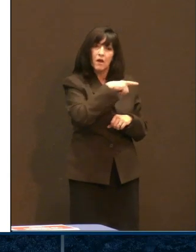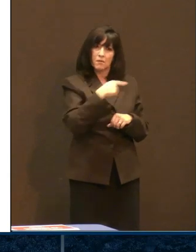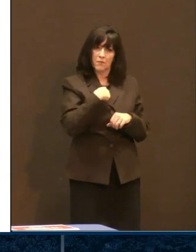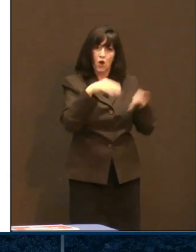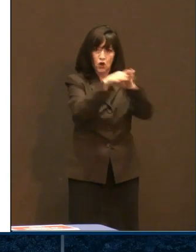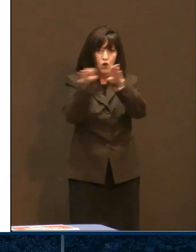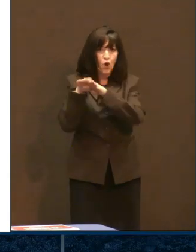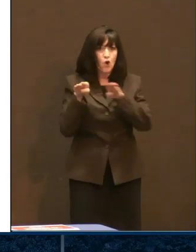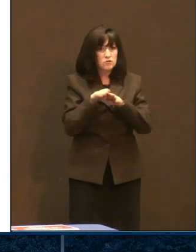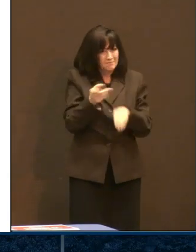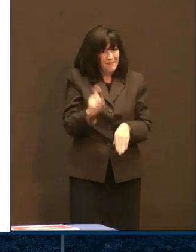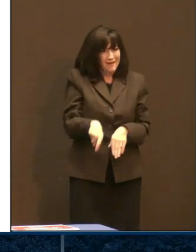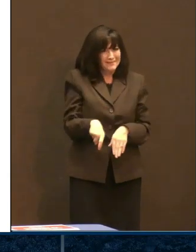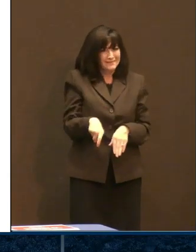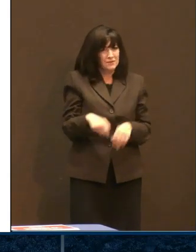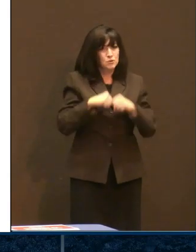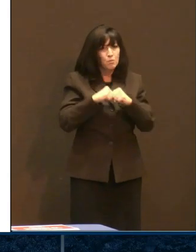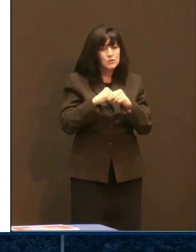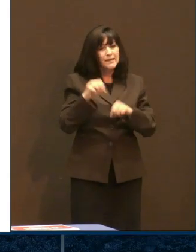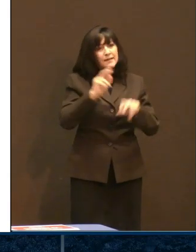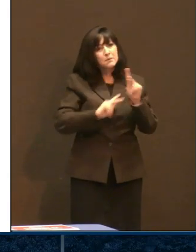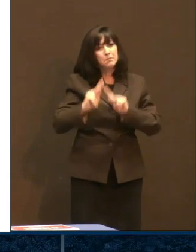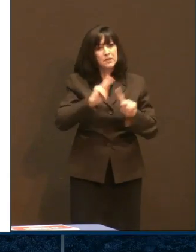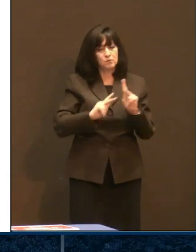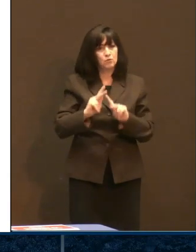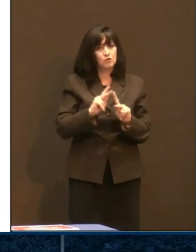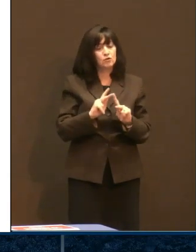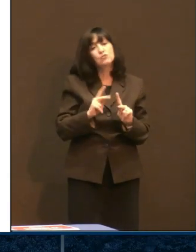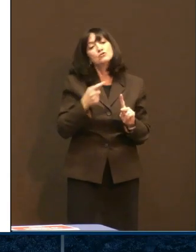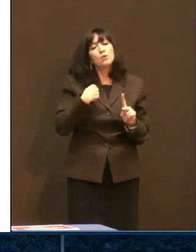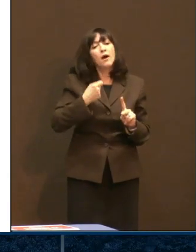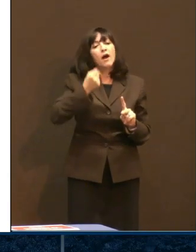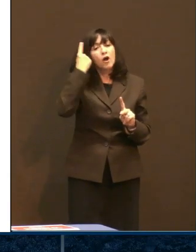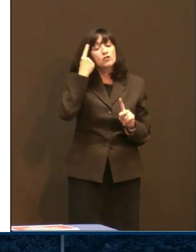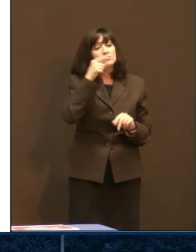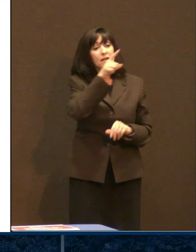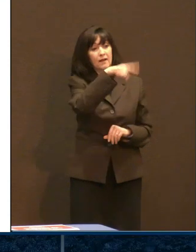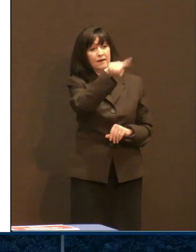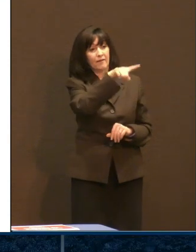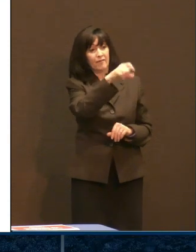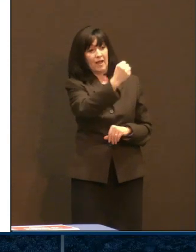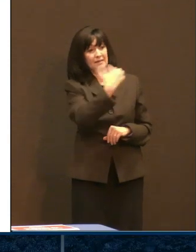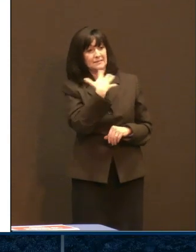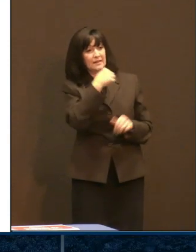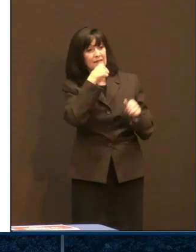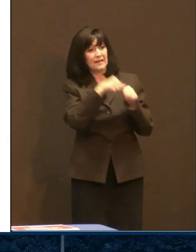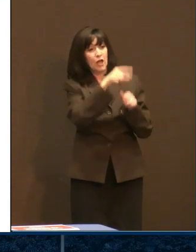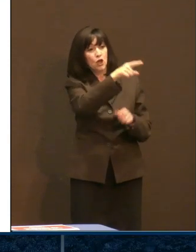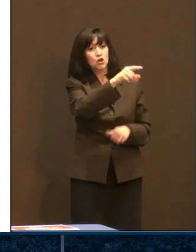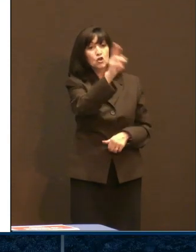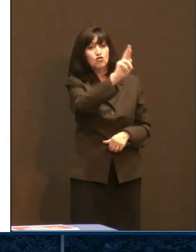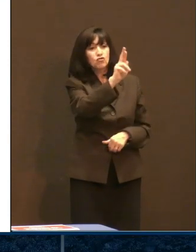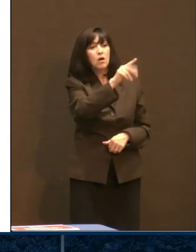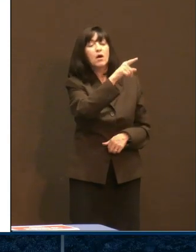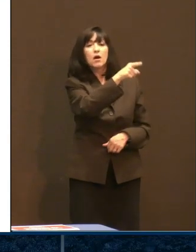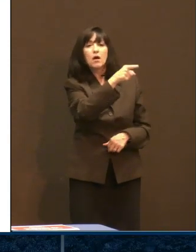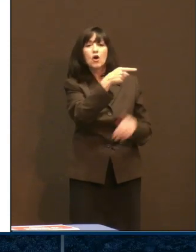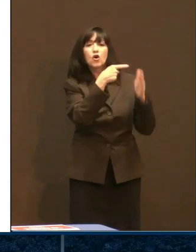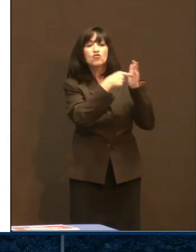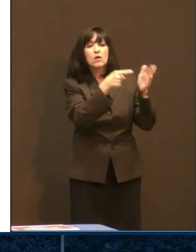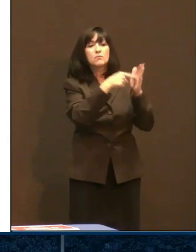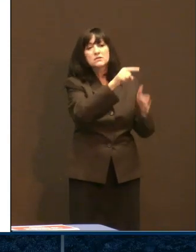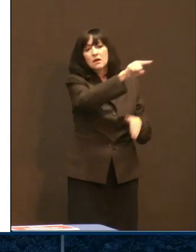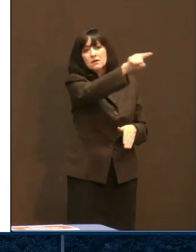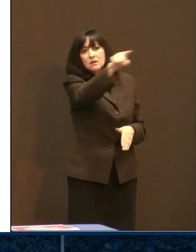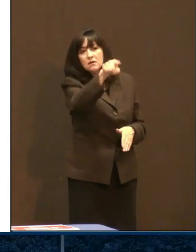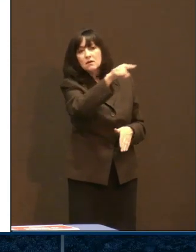the same. They are reflecting the constituents that they represent, and that's their responsibility.